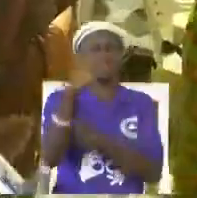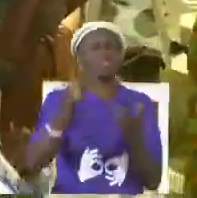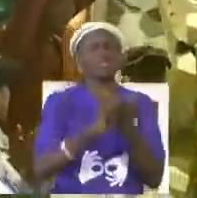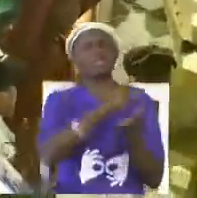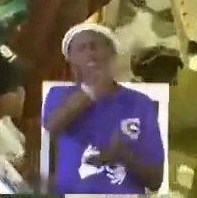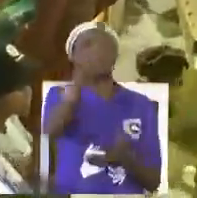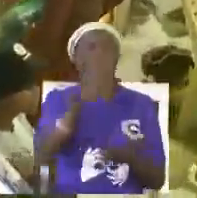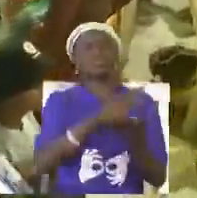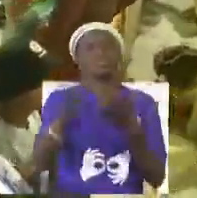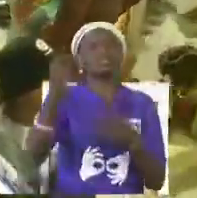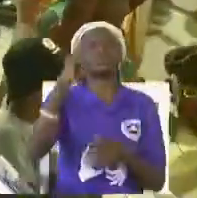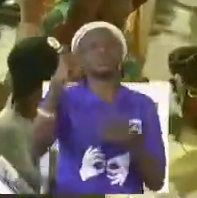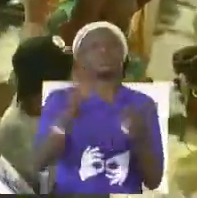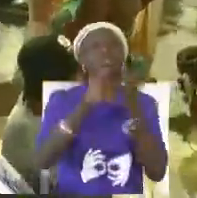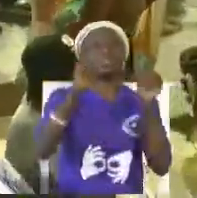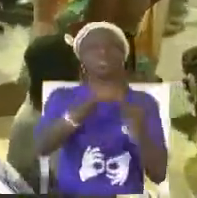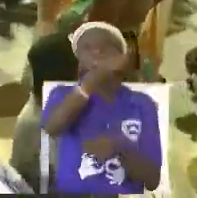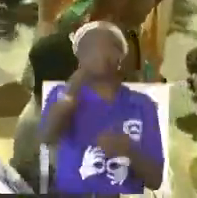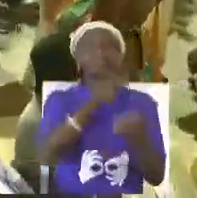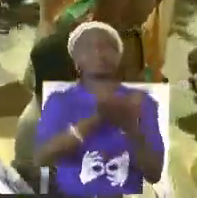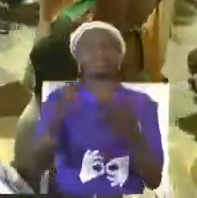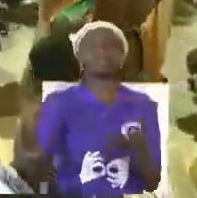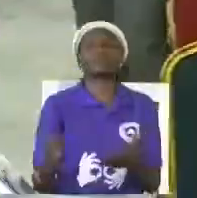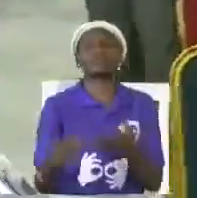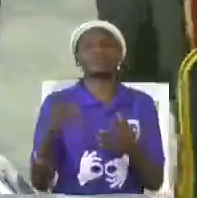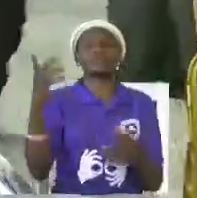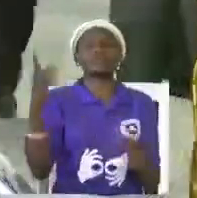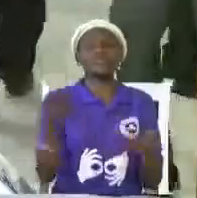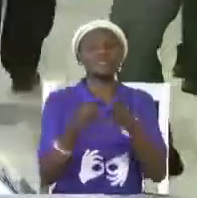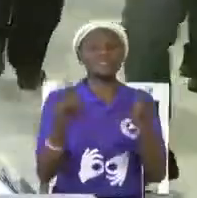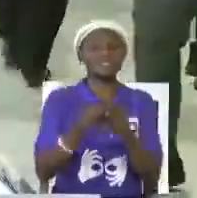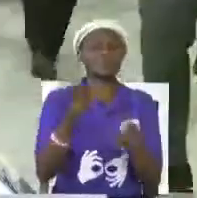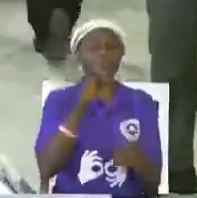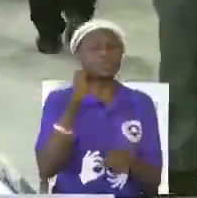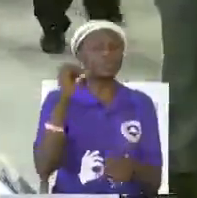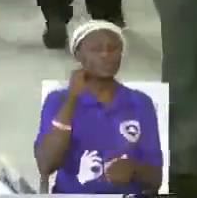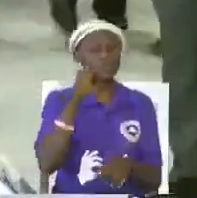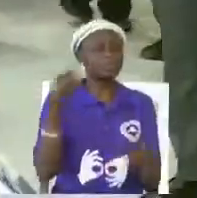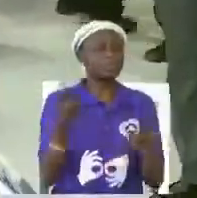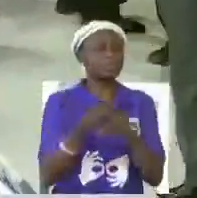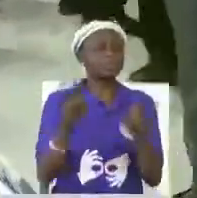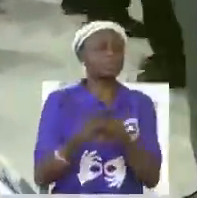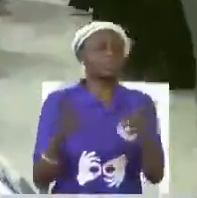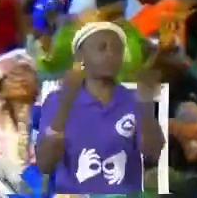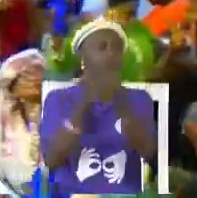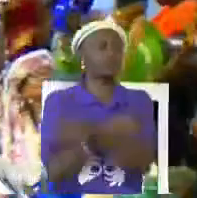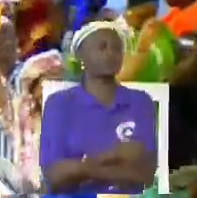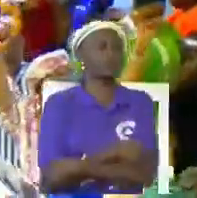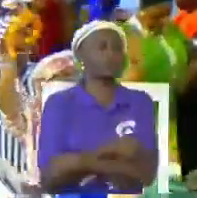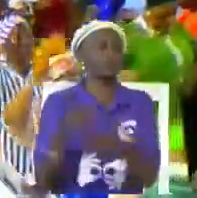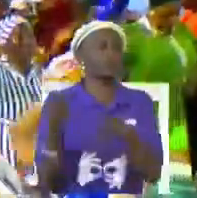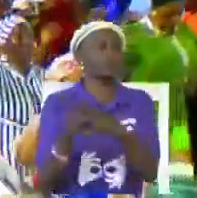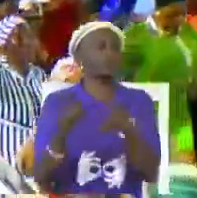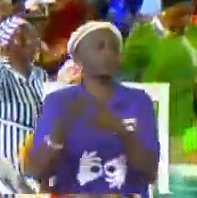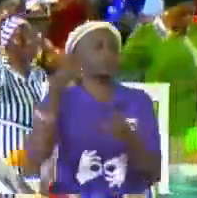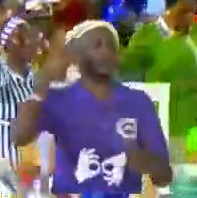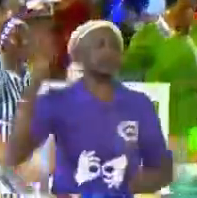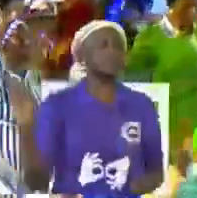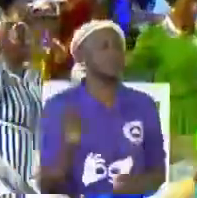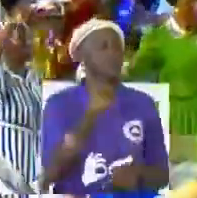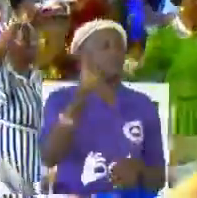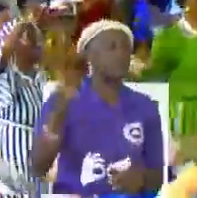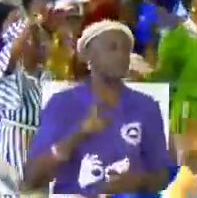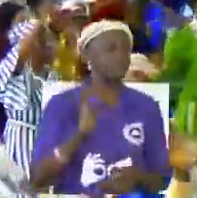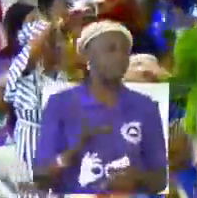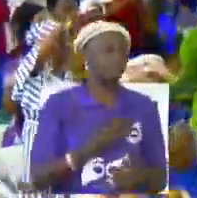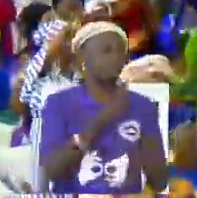failed, the one that can never fail, the same yesterday, the same today, the same forever,